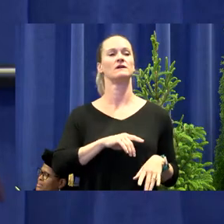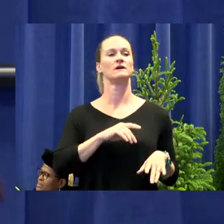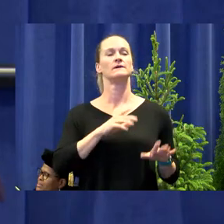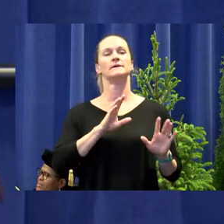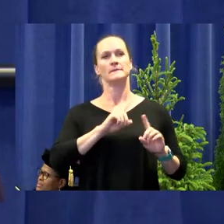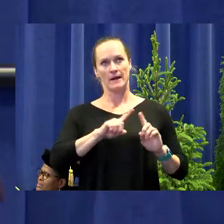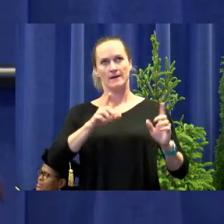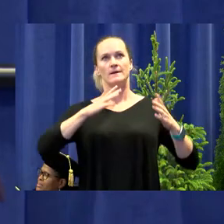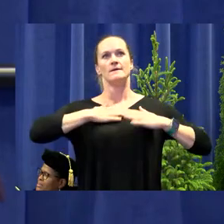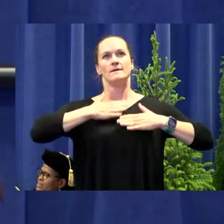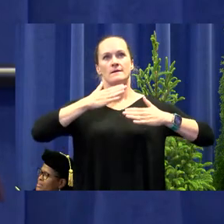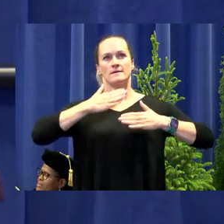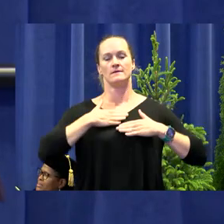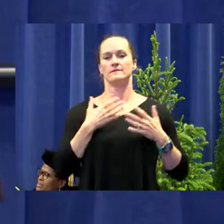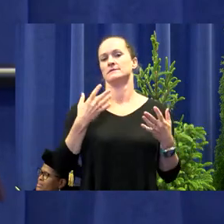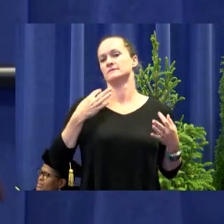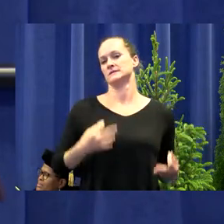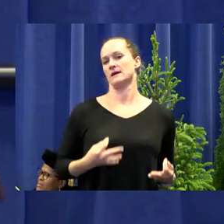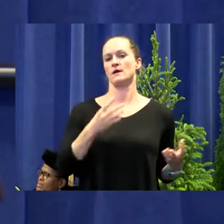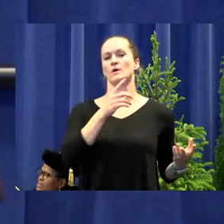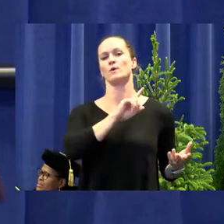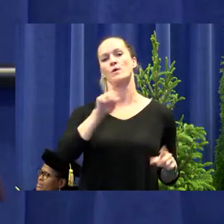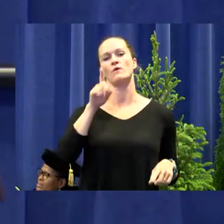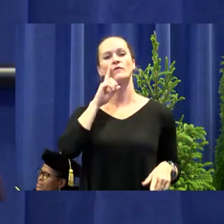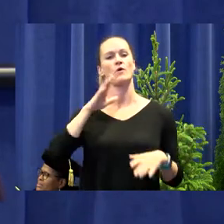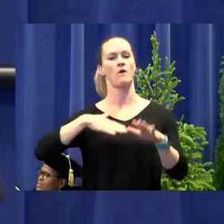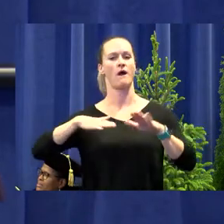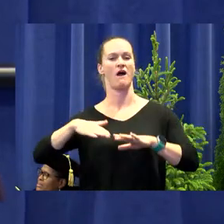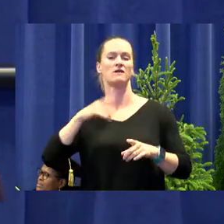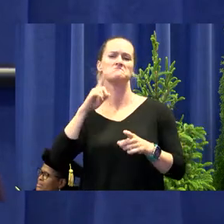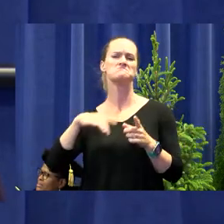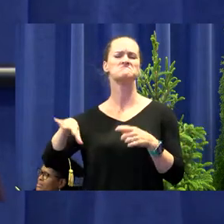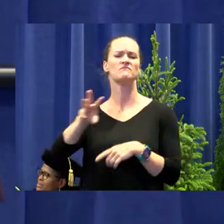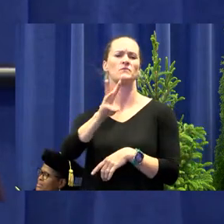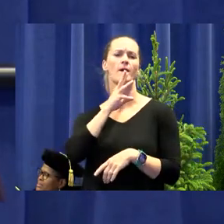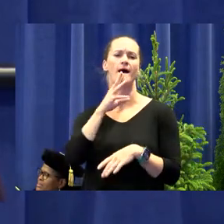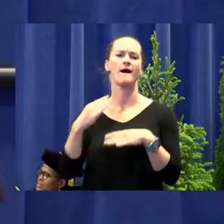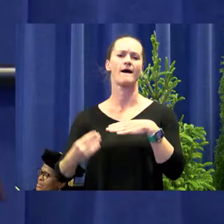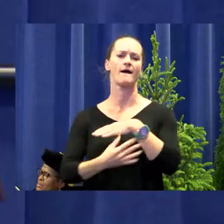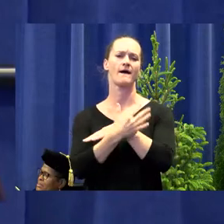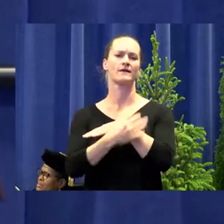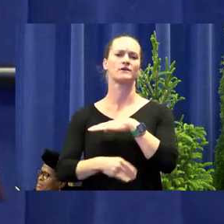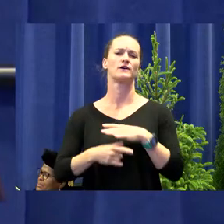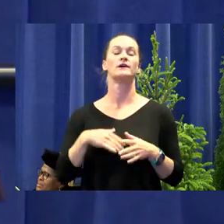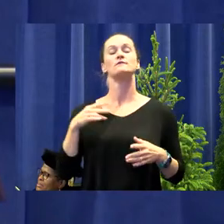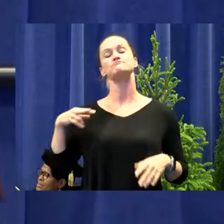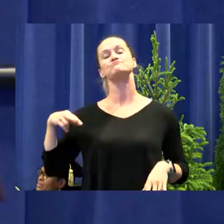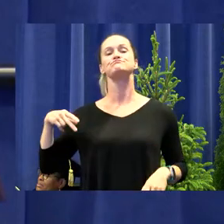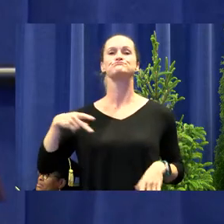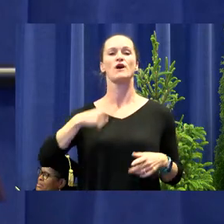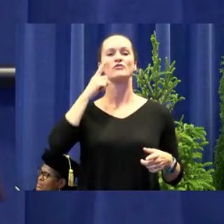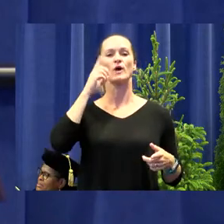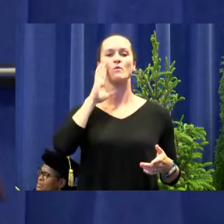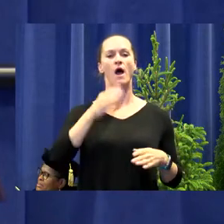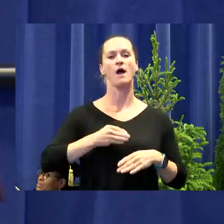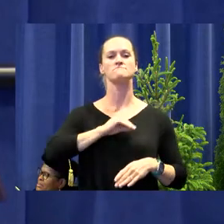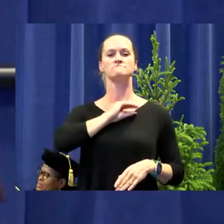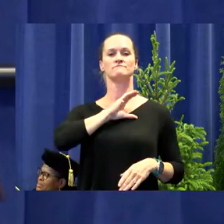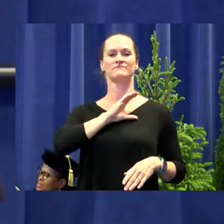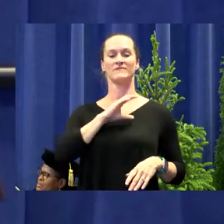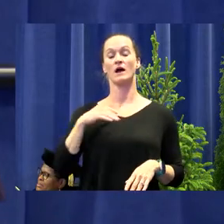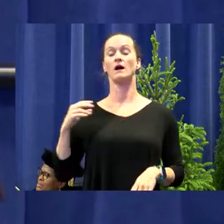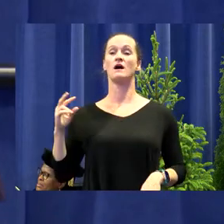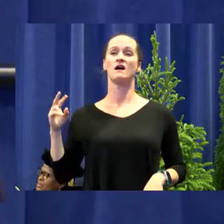me some good, so I walked down by the water thinking that it would make me feel better. But instead, I found a desolate beach with no one